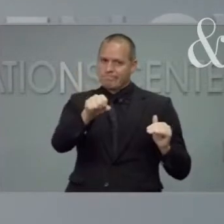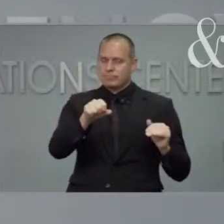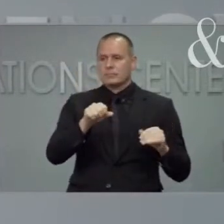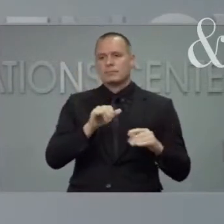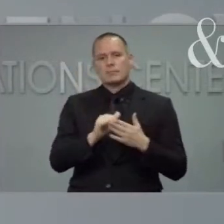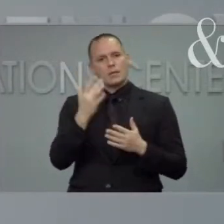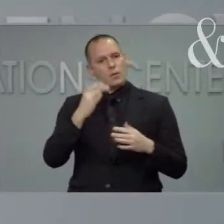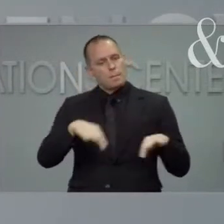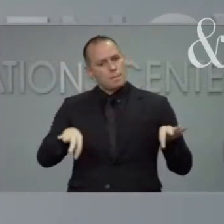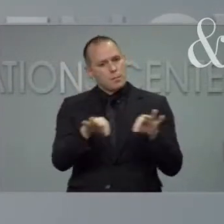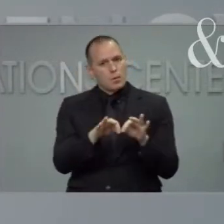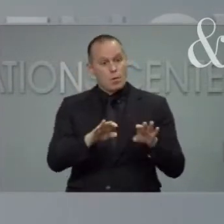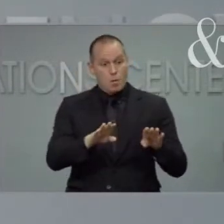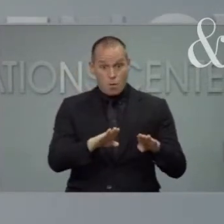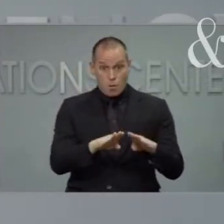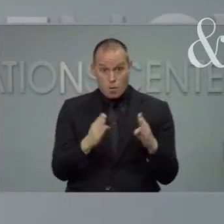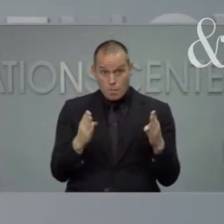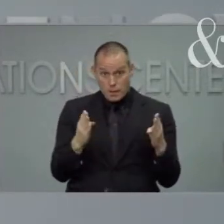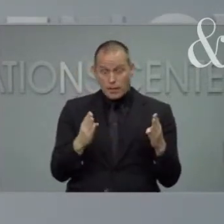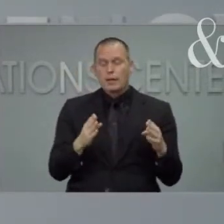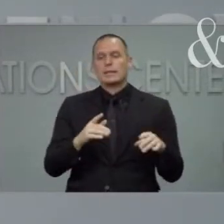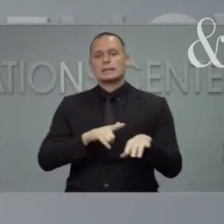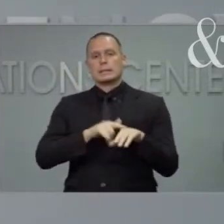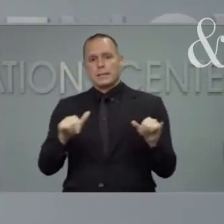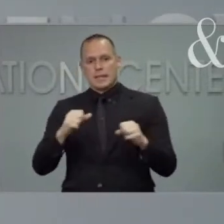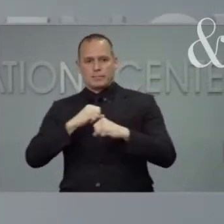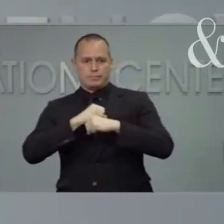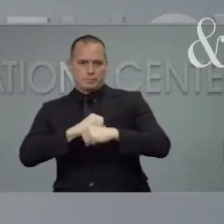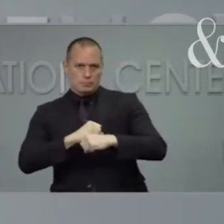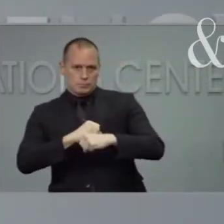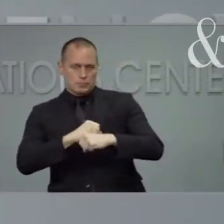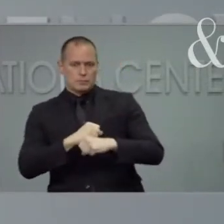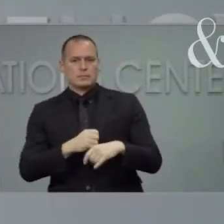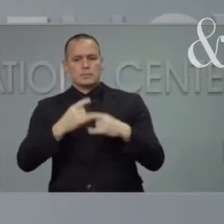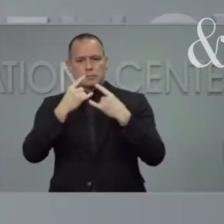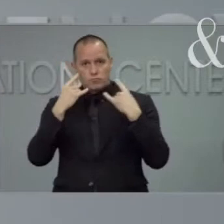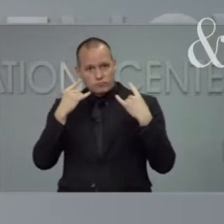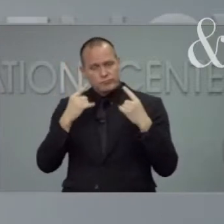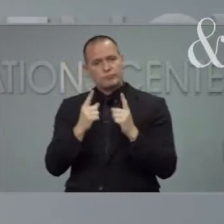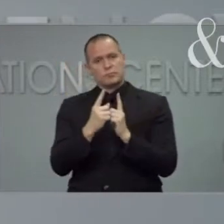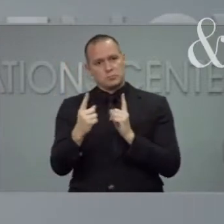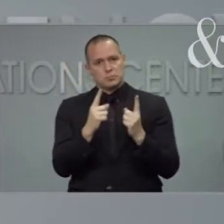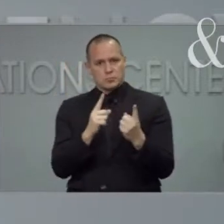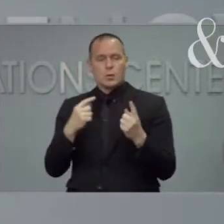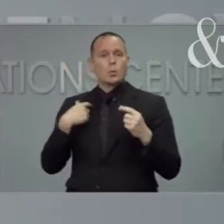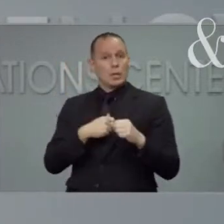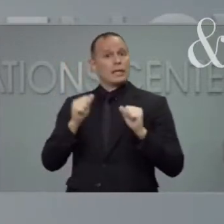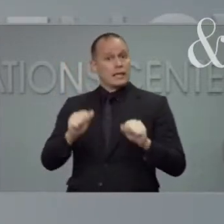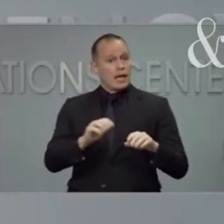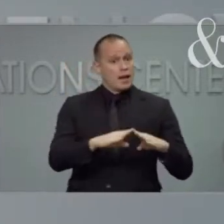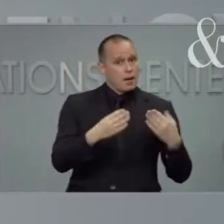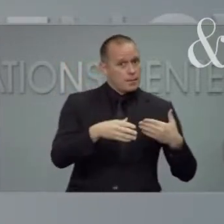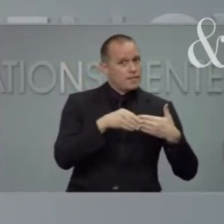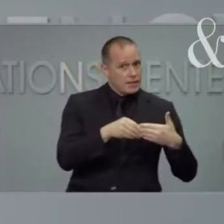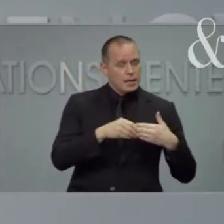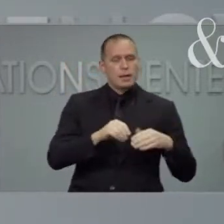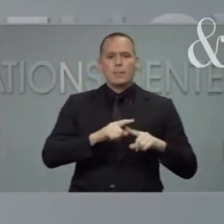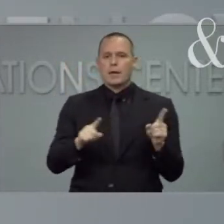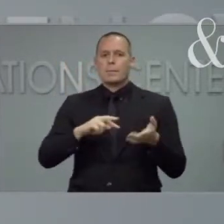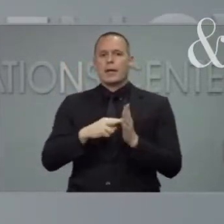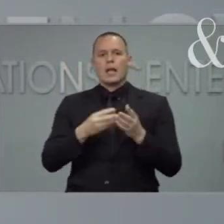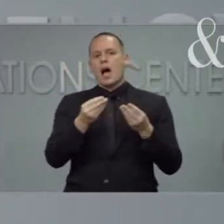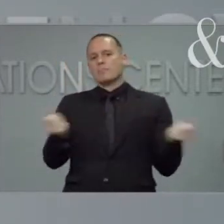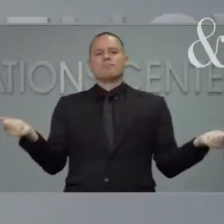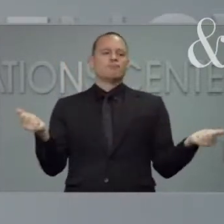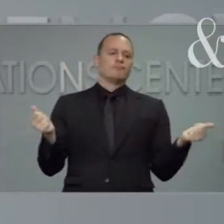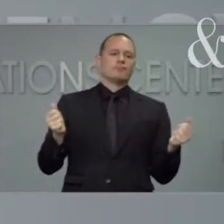maintain this balance. Use that dimmer switch. We can ease restrictions because our trends are moving in the right direction, but we're not out of the woods yet.